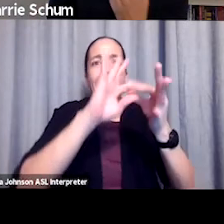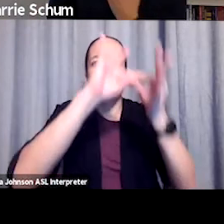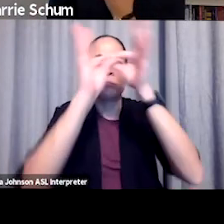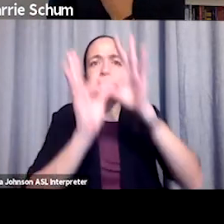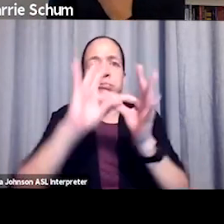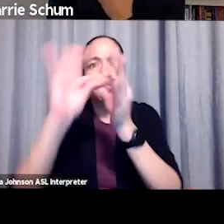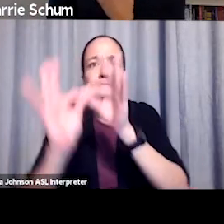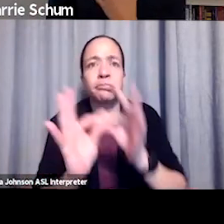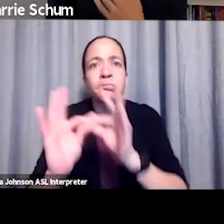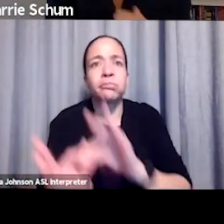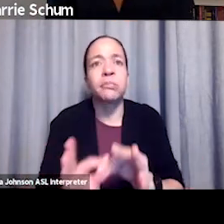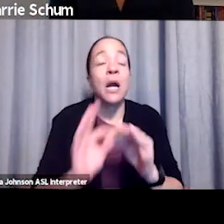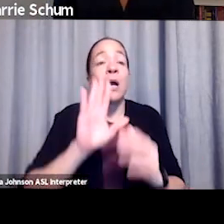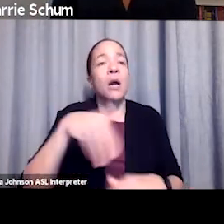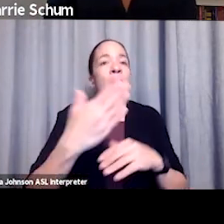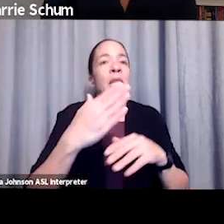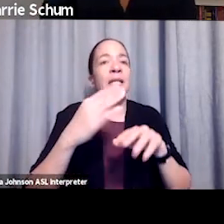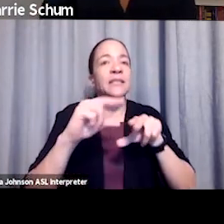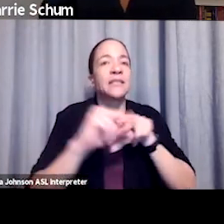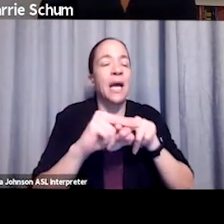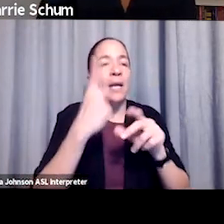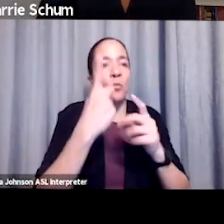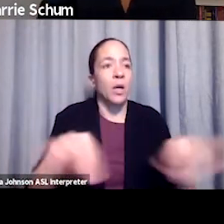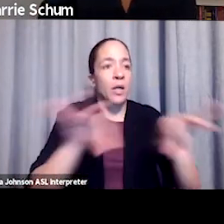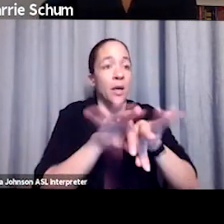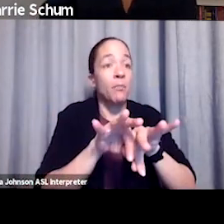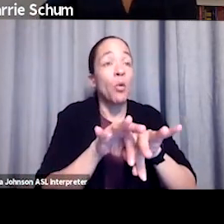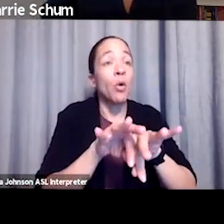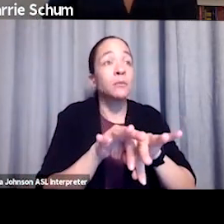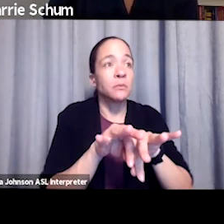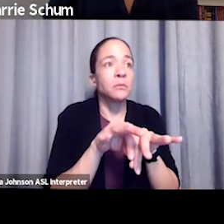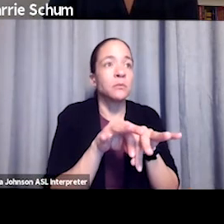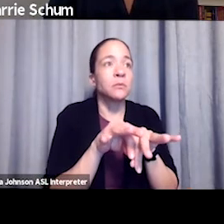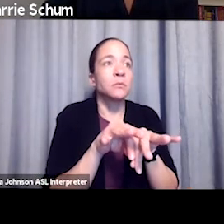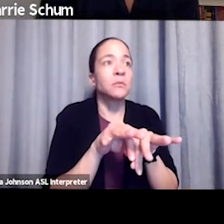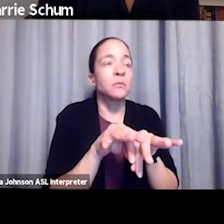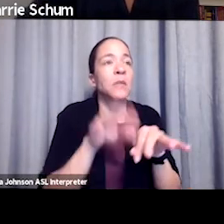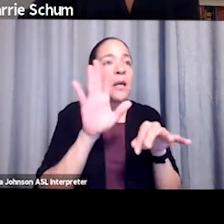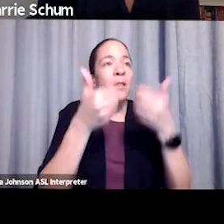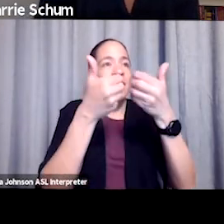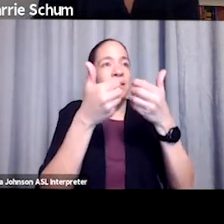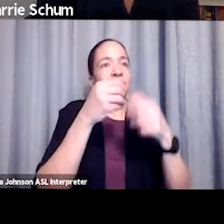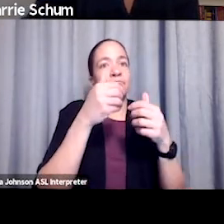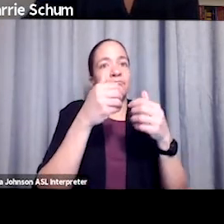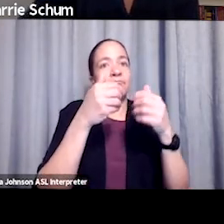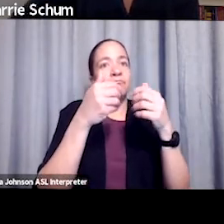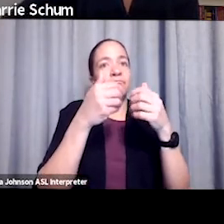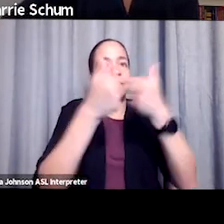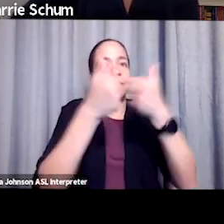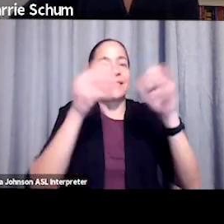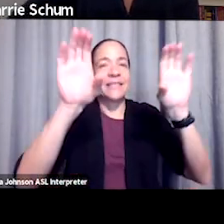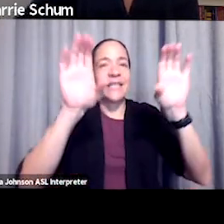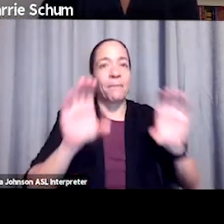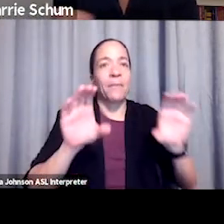so if you can go to the next slide, one really important part of the survey is the segmentation. Somebody asked about clustering, and